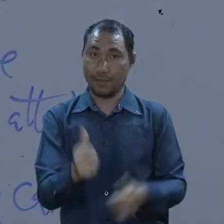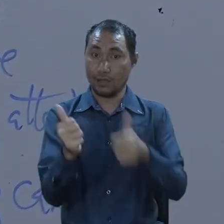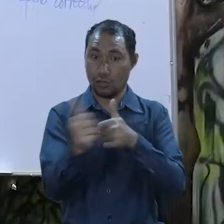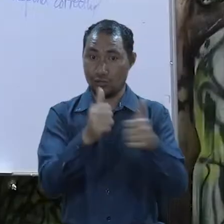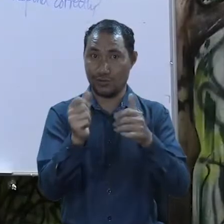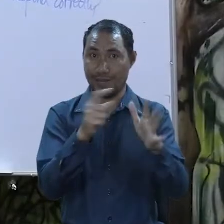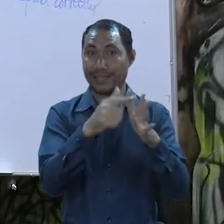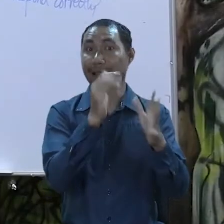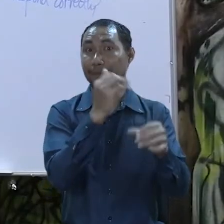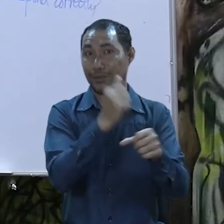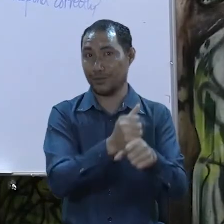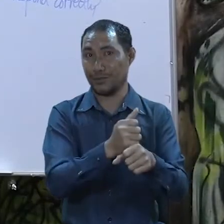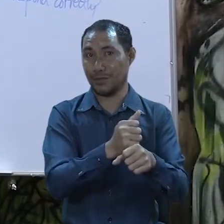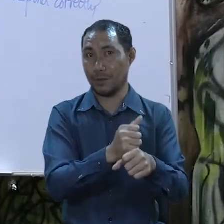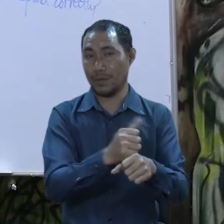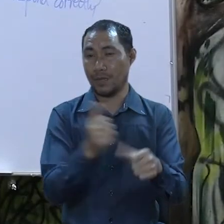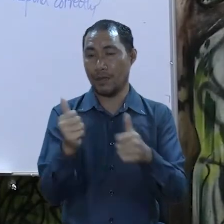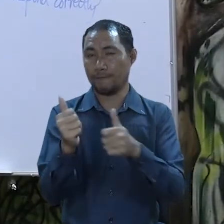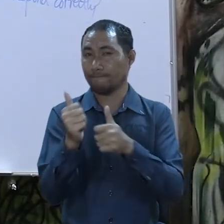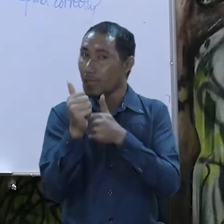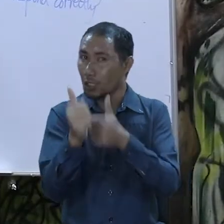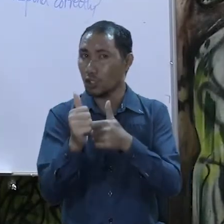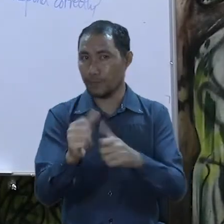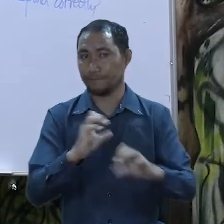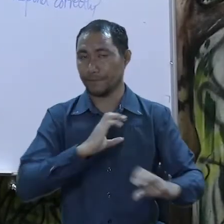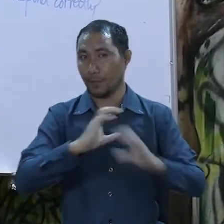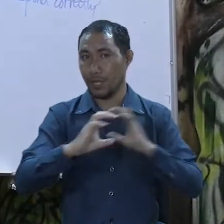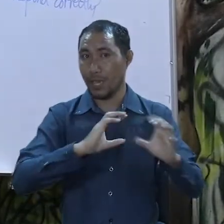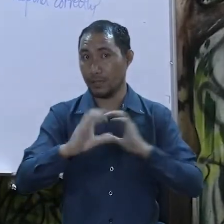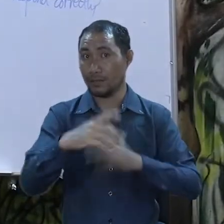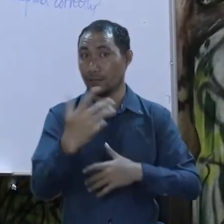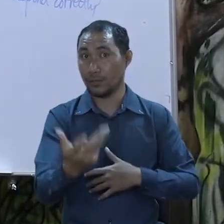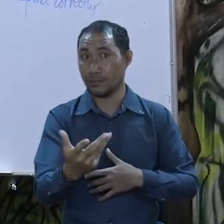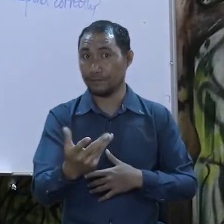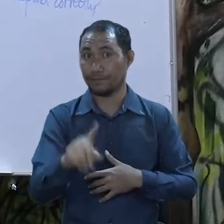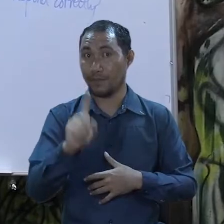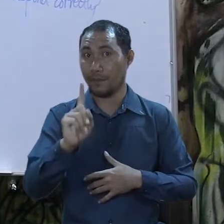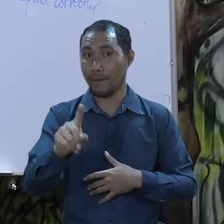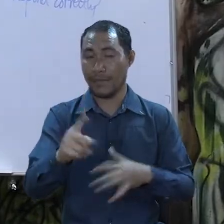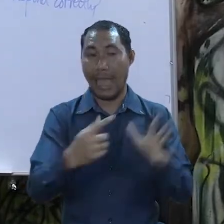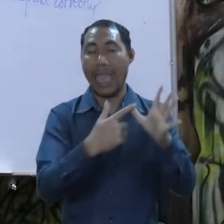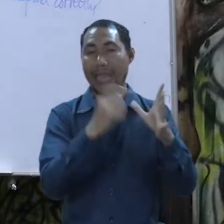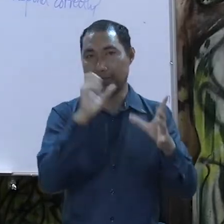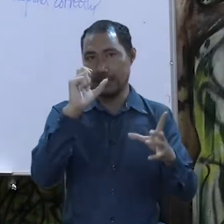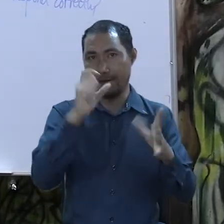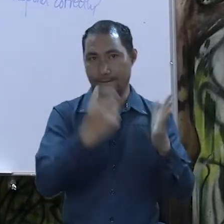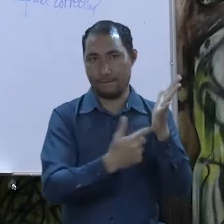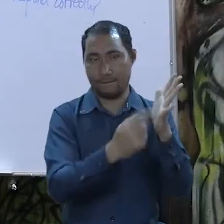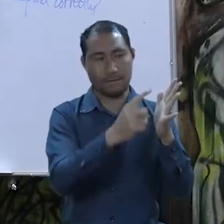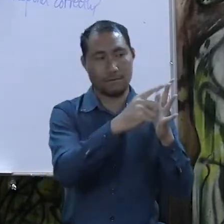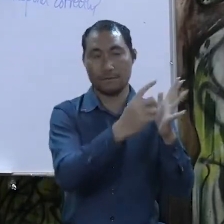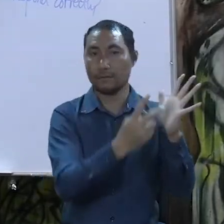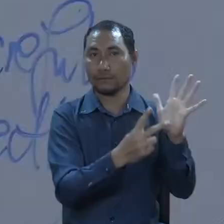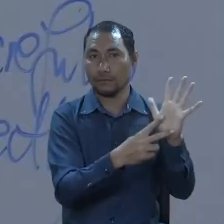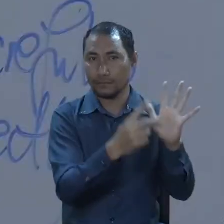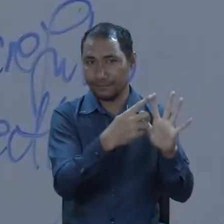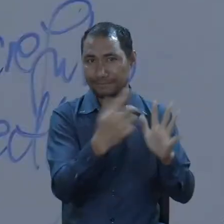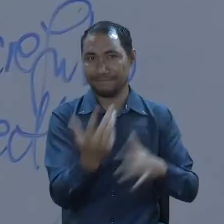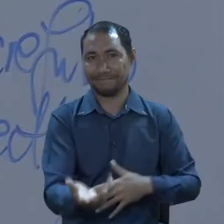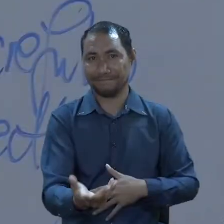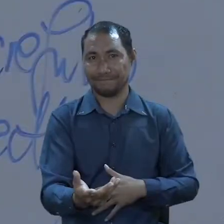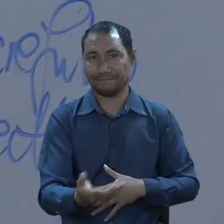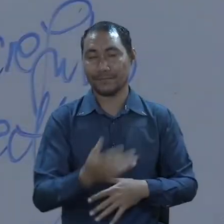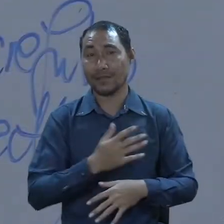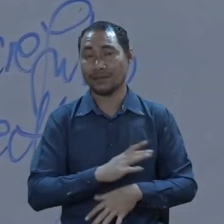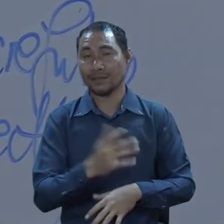If you look down here at our good examples of being a good communicator, you need to be active, an